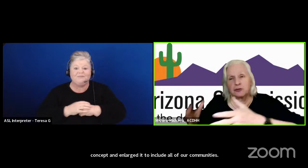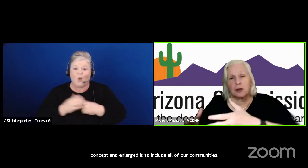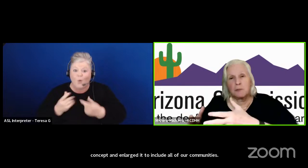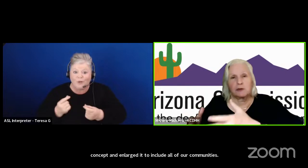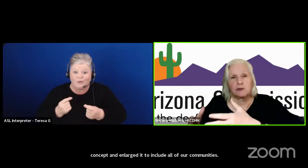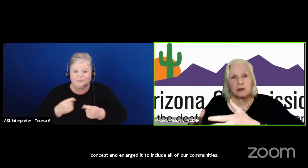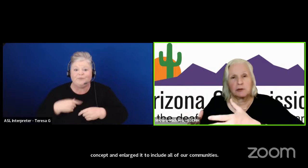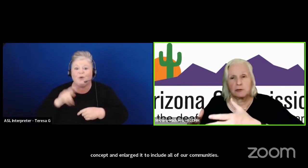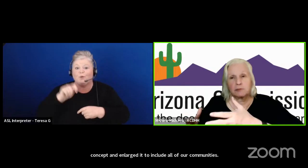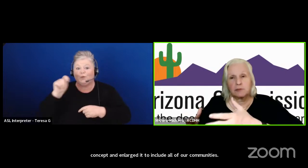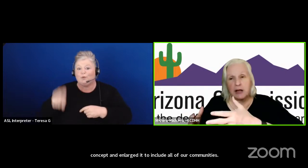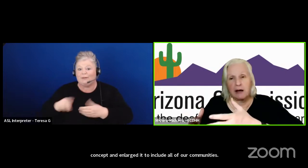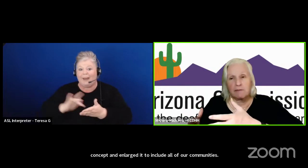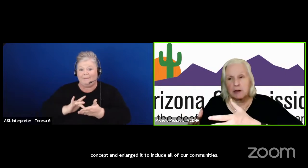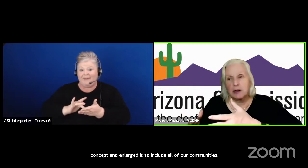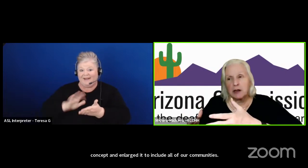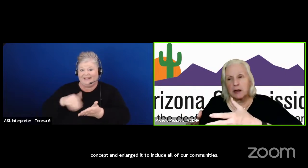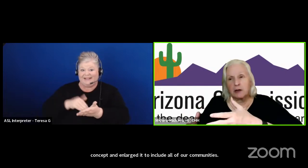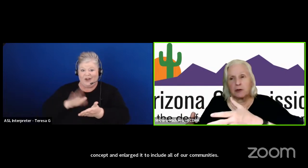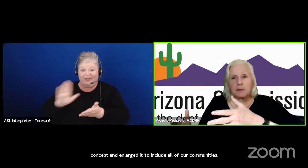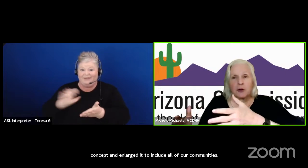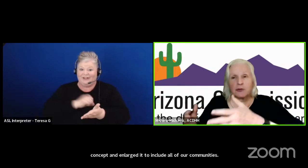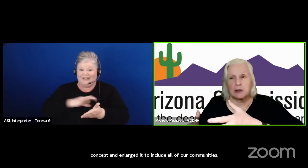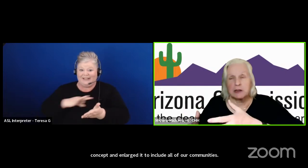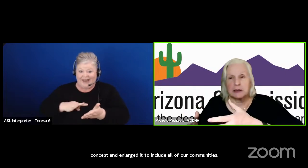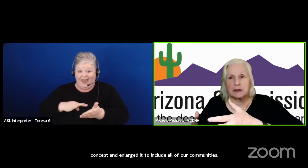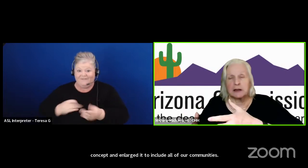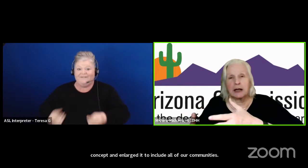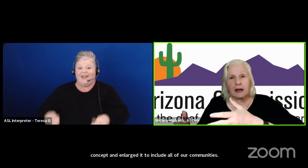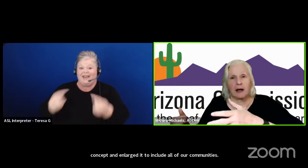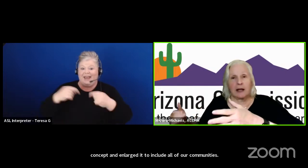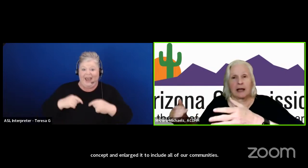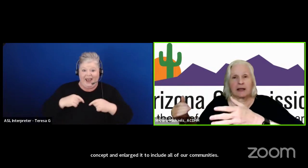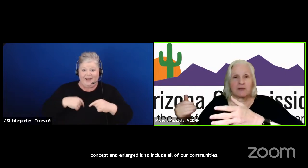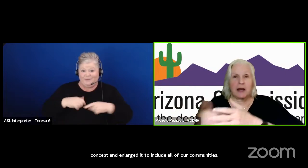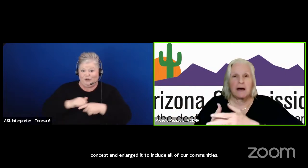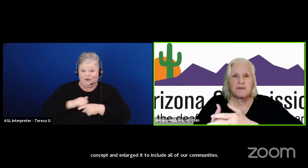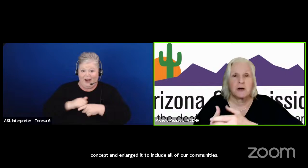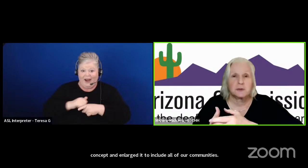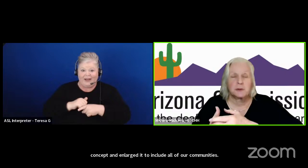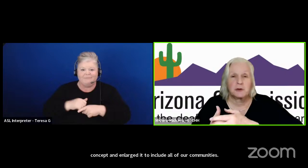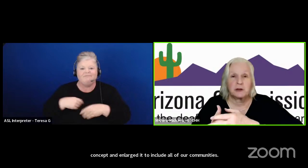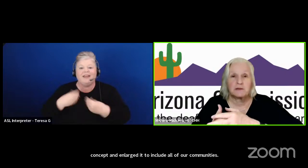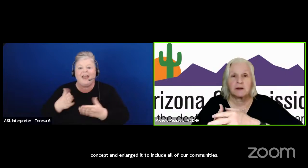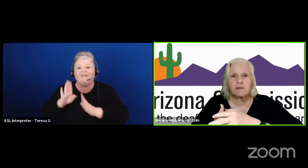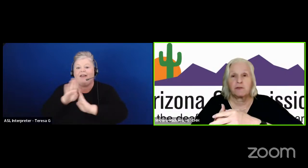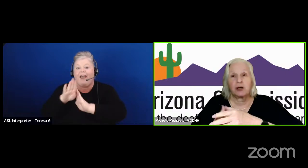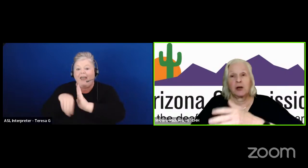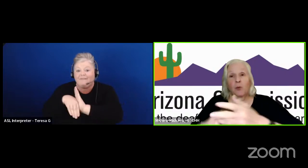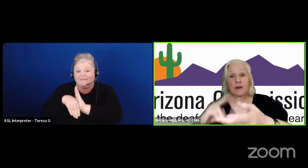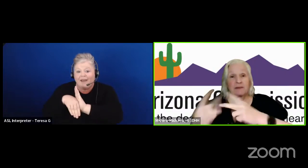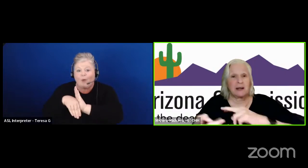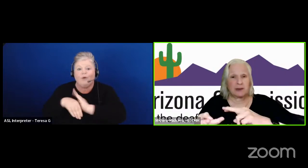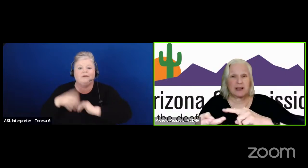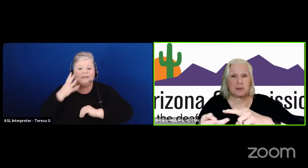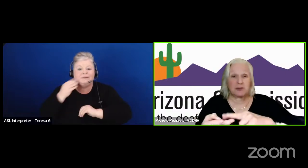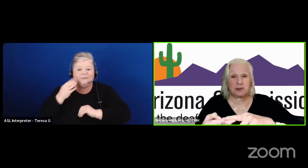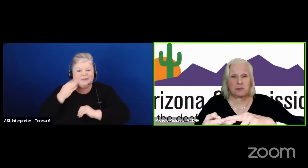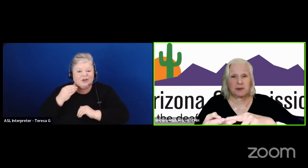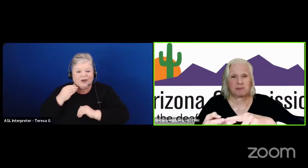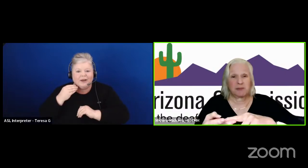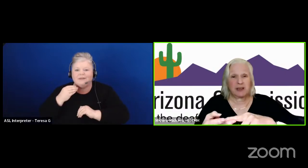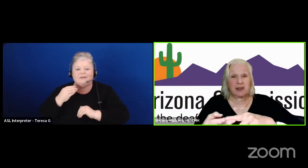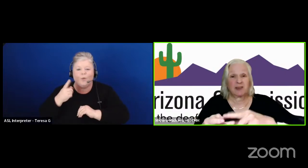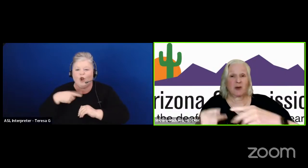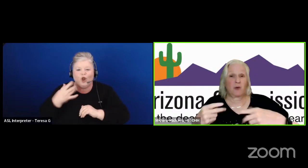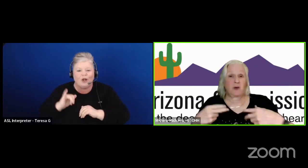took the Tucson Medical Center staff who came to our training and gave them a half-hour experience of what it's like when the tables are